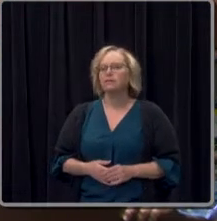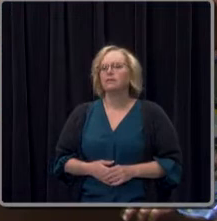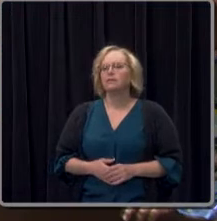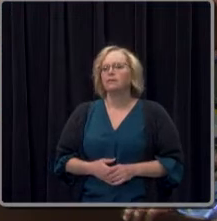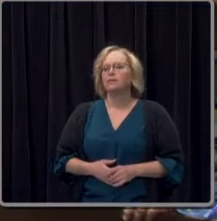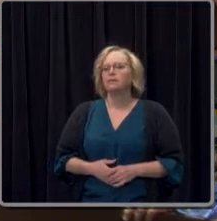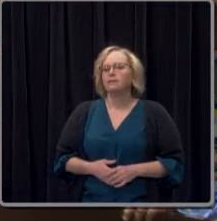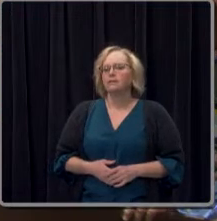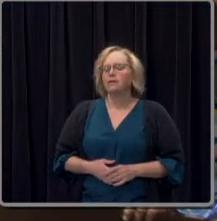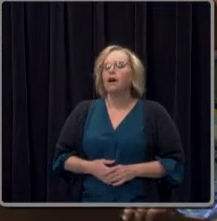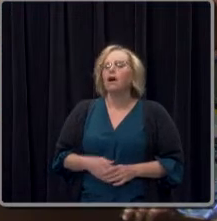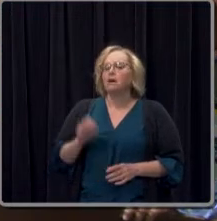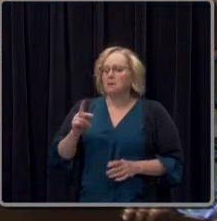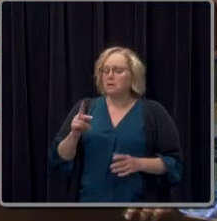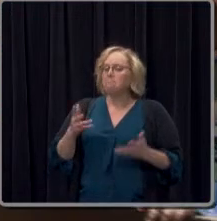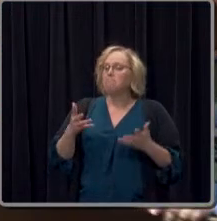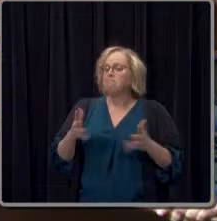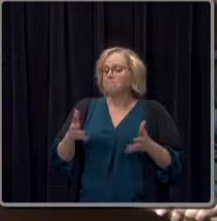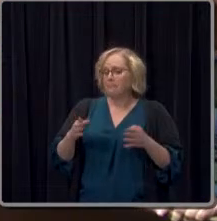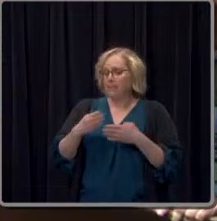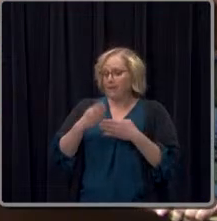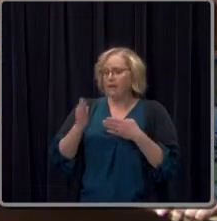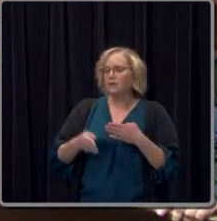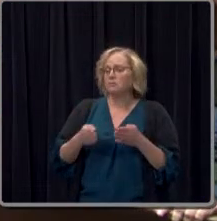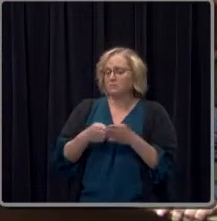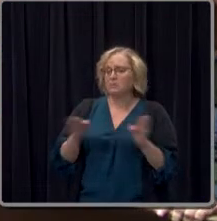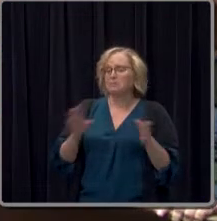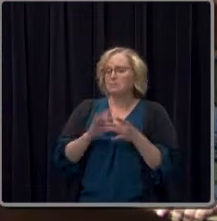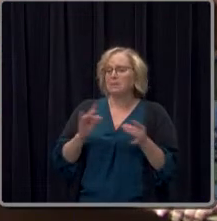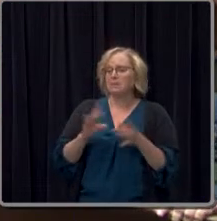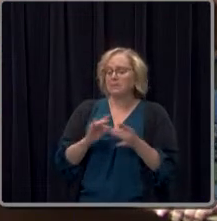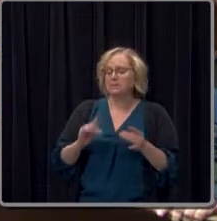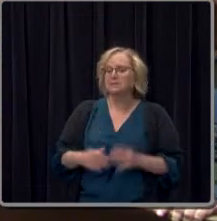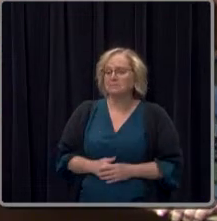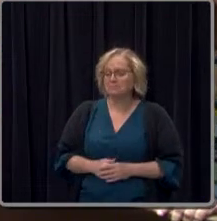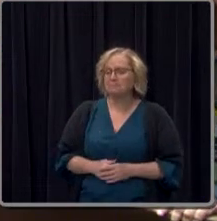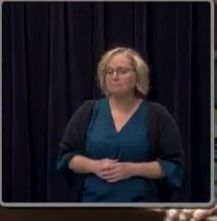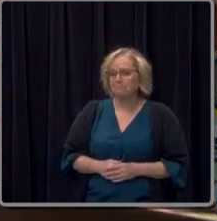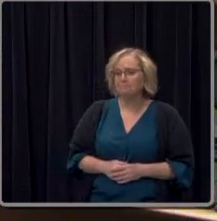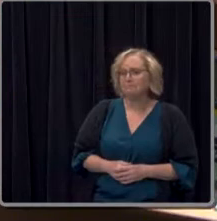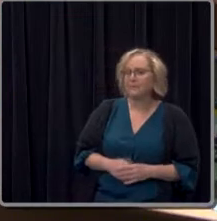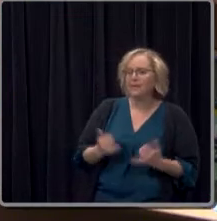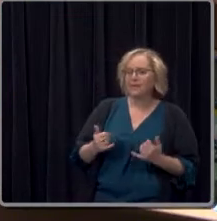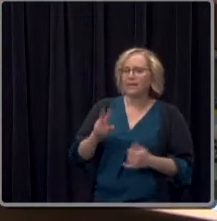And that concludes public comments. We'll move to